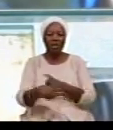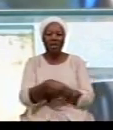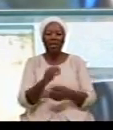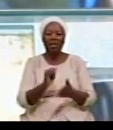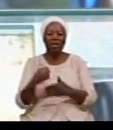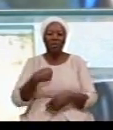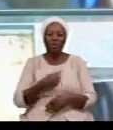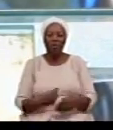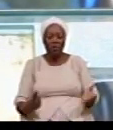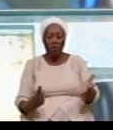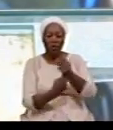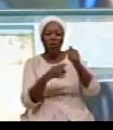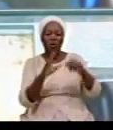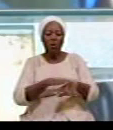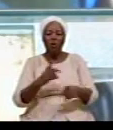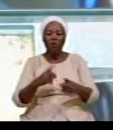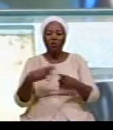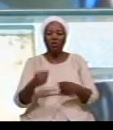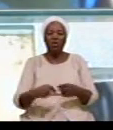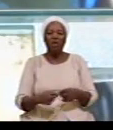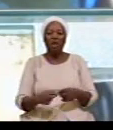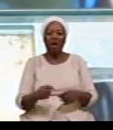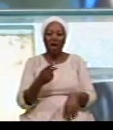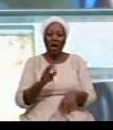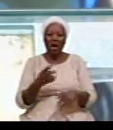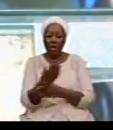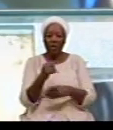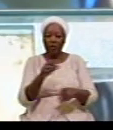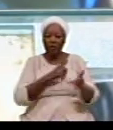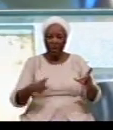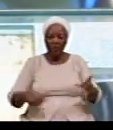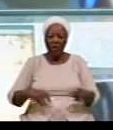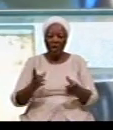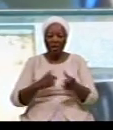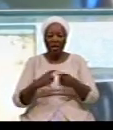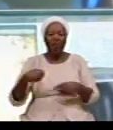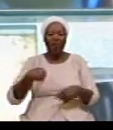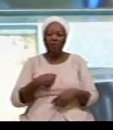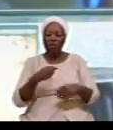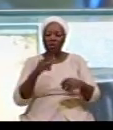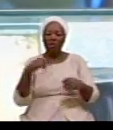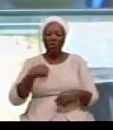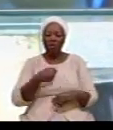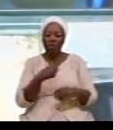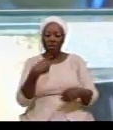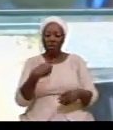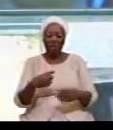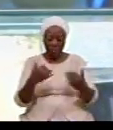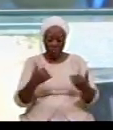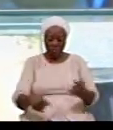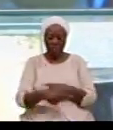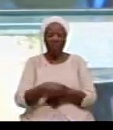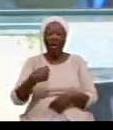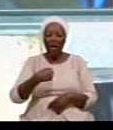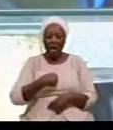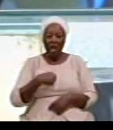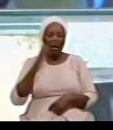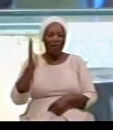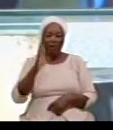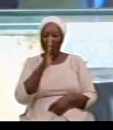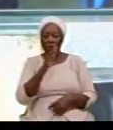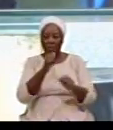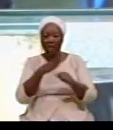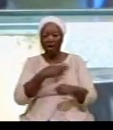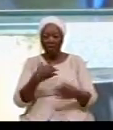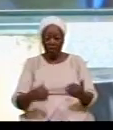hold of the horns of the altar and we say, today I will be blessed, and today those problems